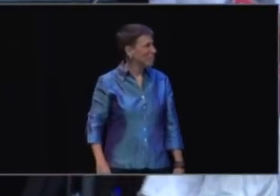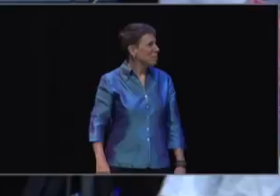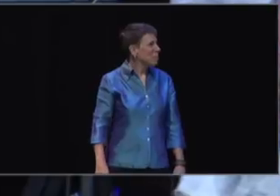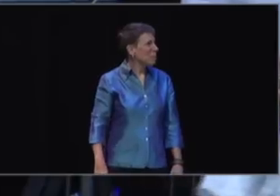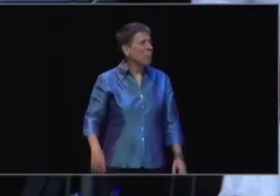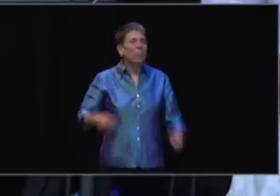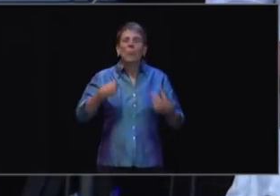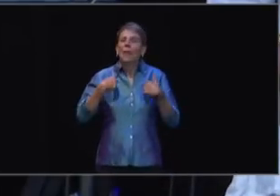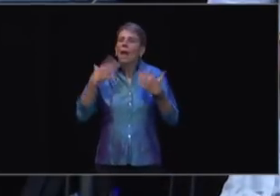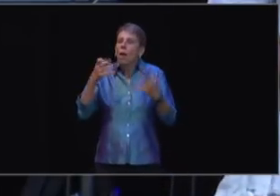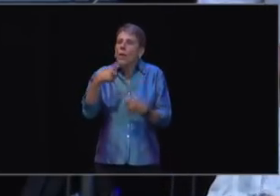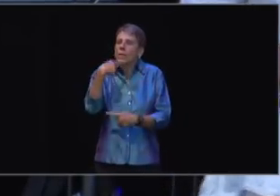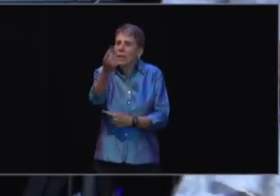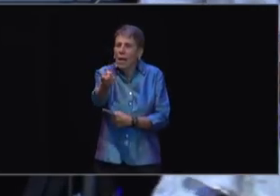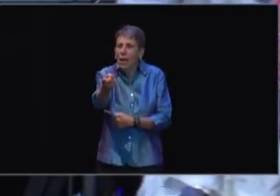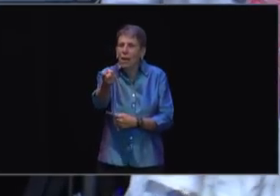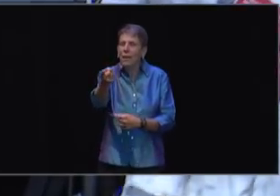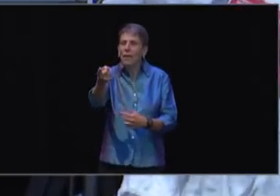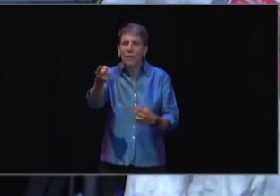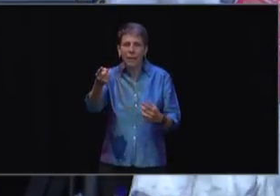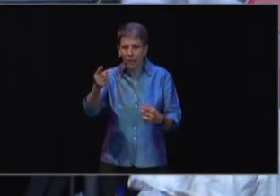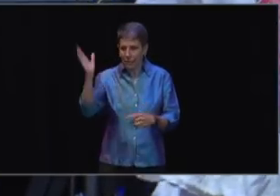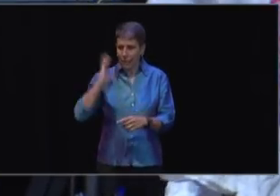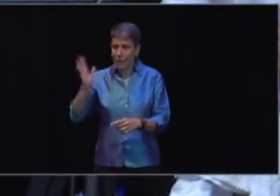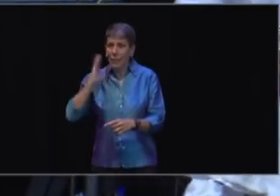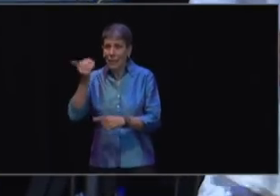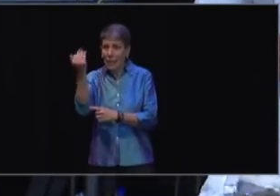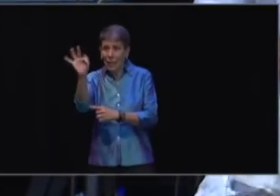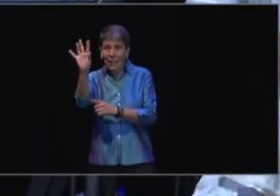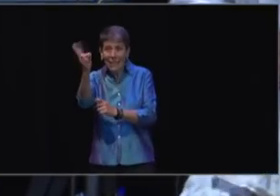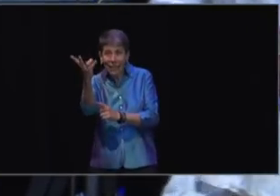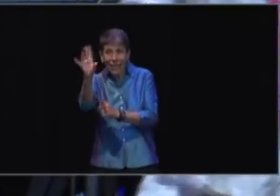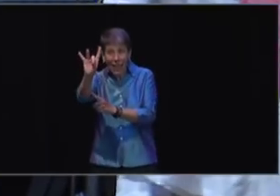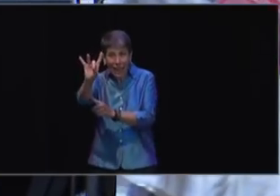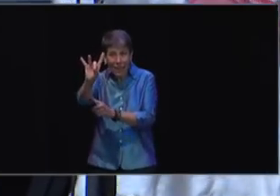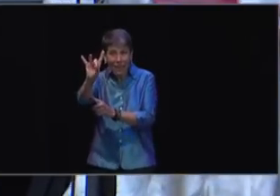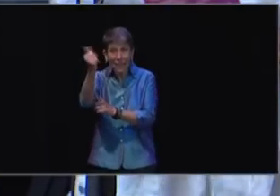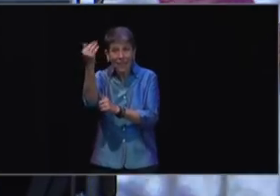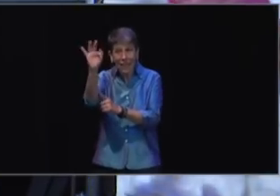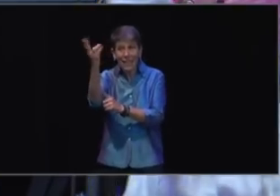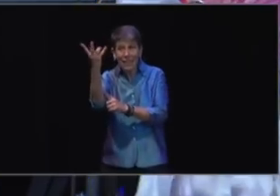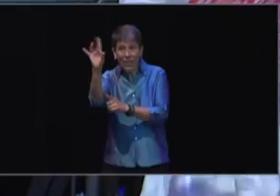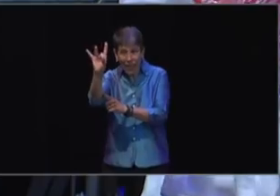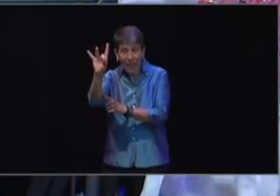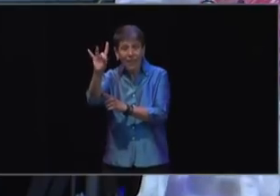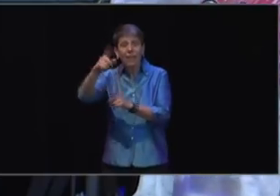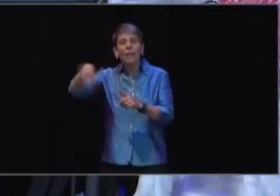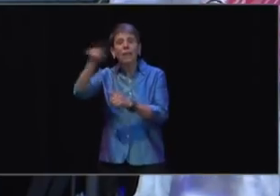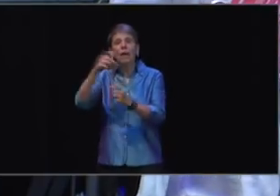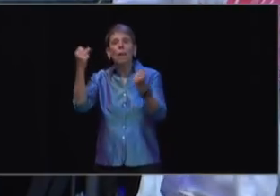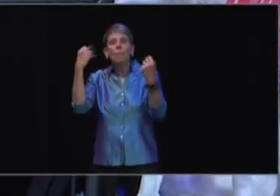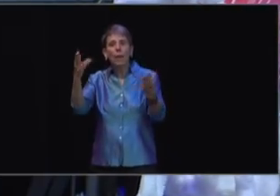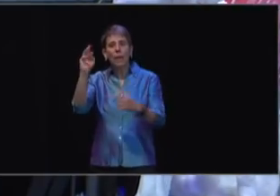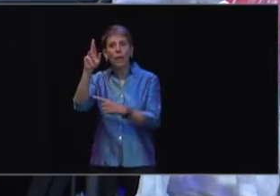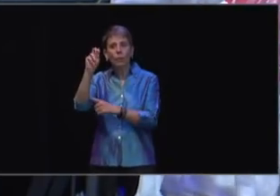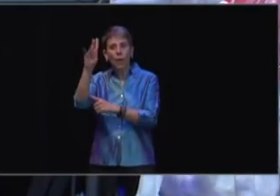But what I wanted to say is when we formed in 1978 as a multiracial